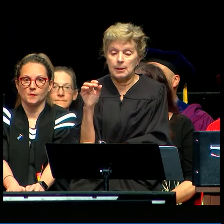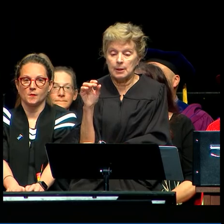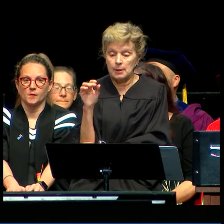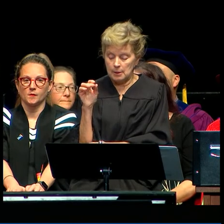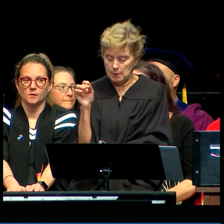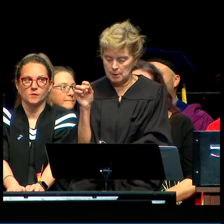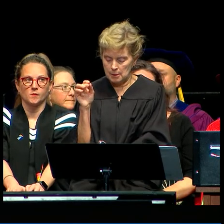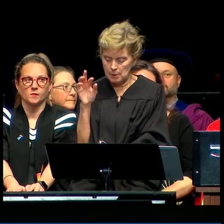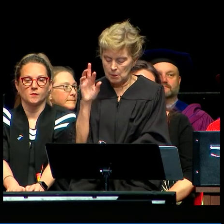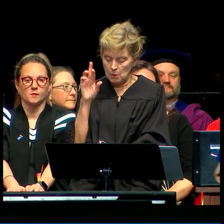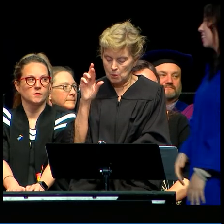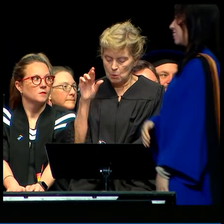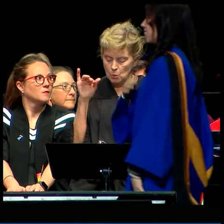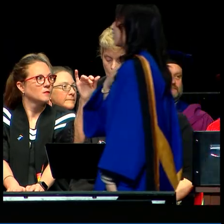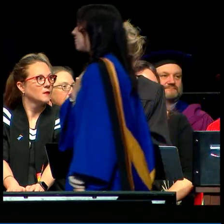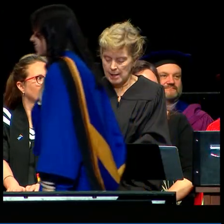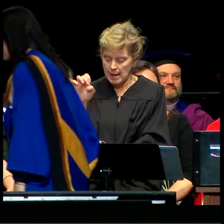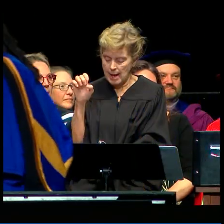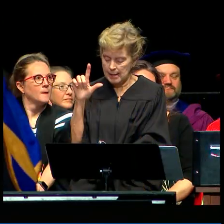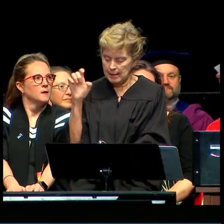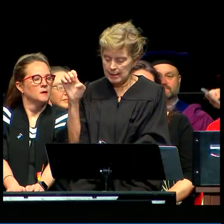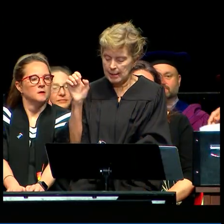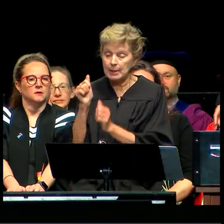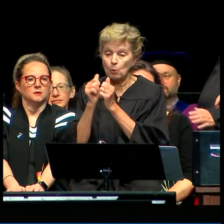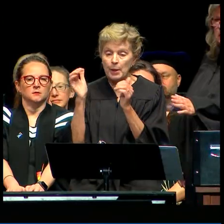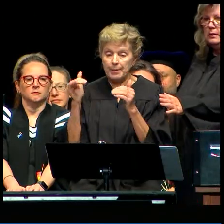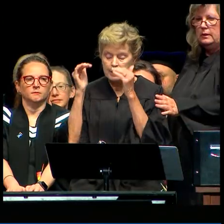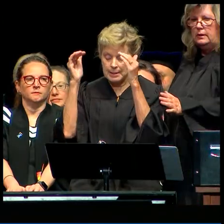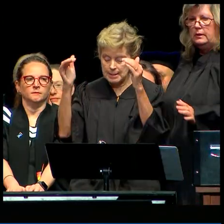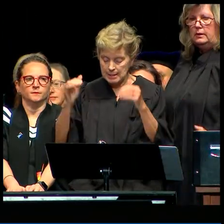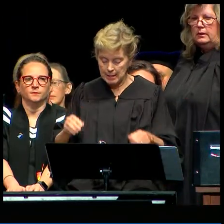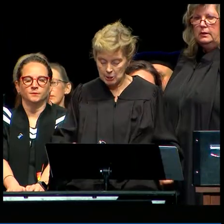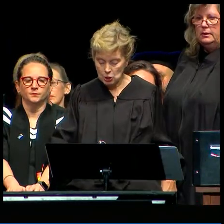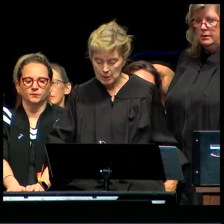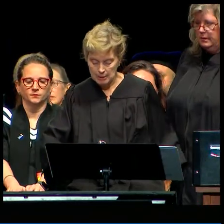Rianne Lee, with distinction.